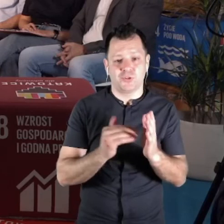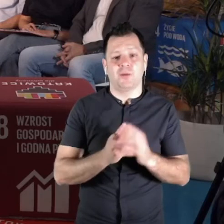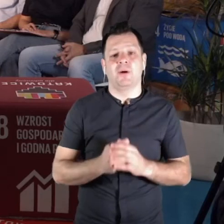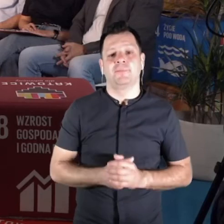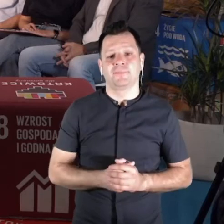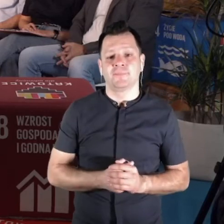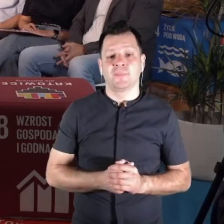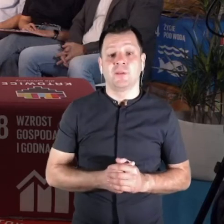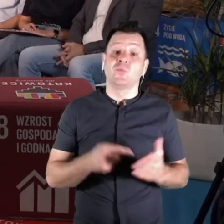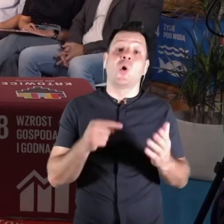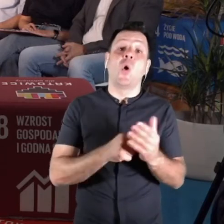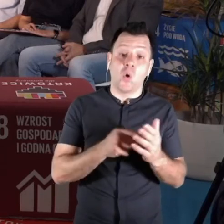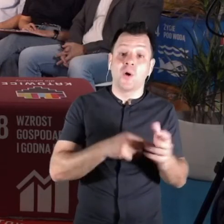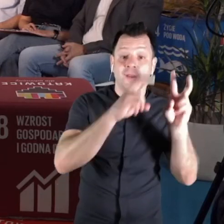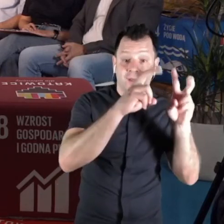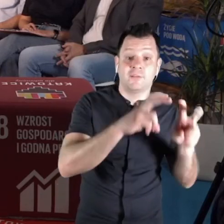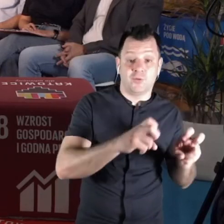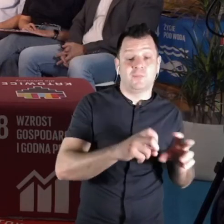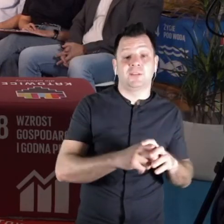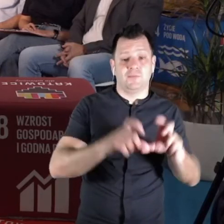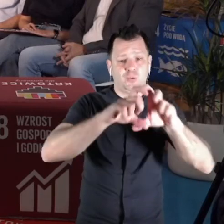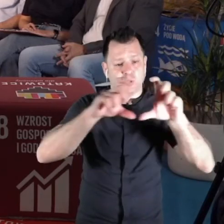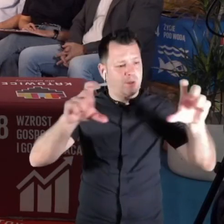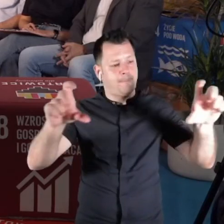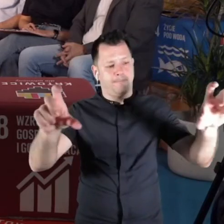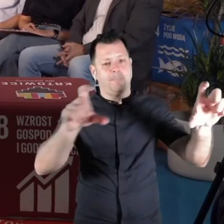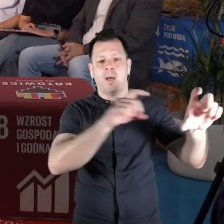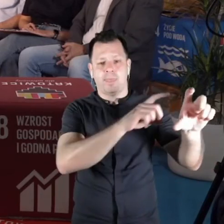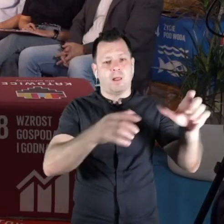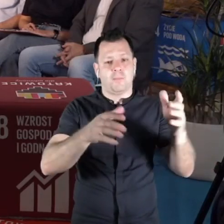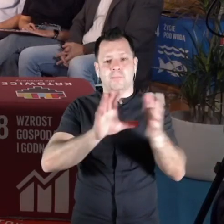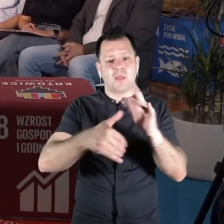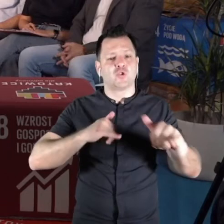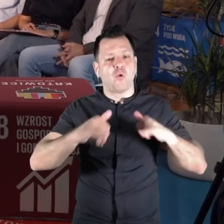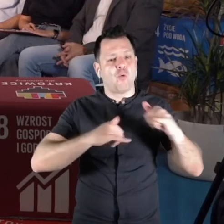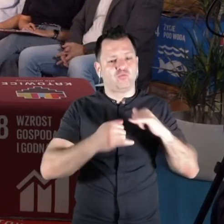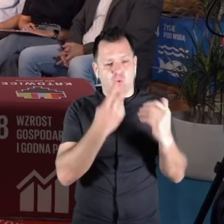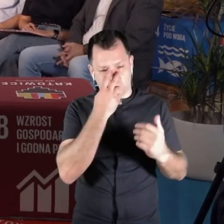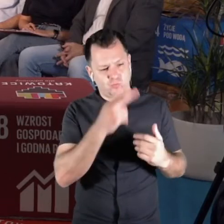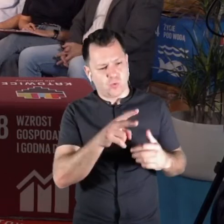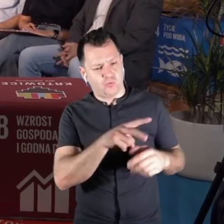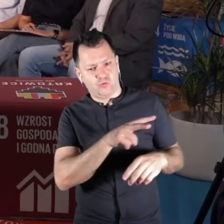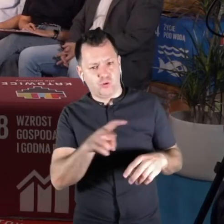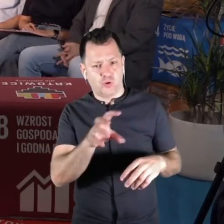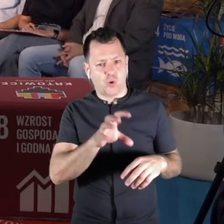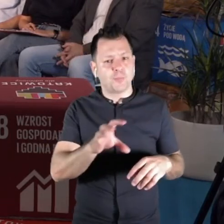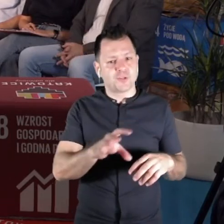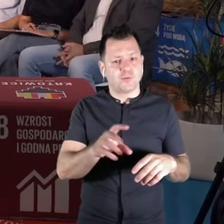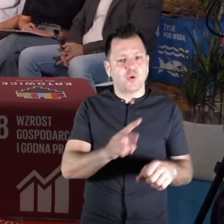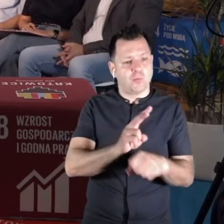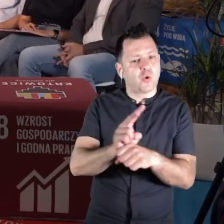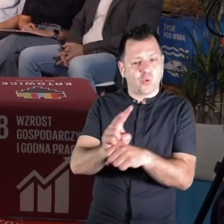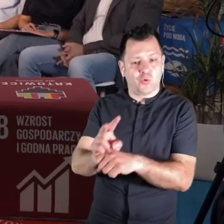can take better decisions. They can have informed decisions on when do they pour water on trees. Also,